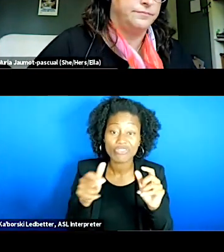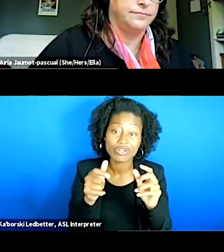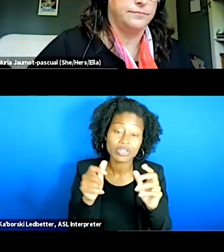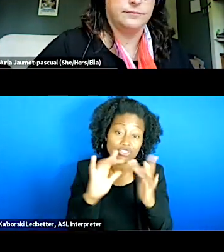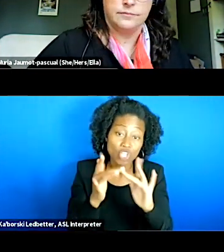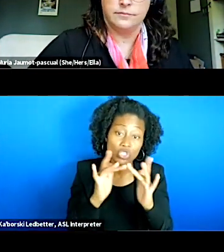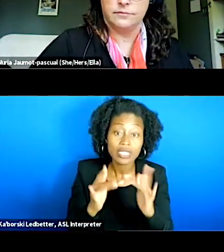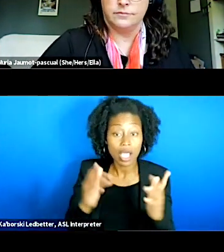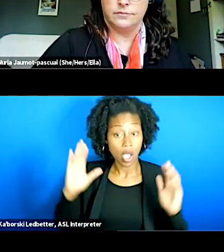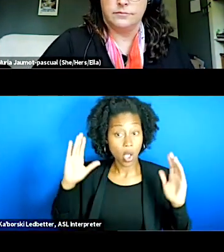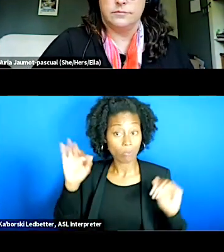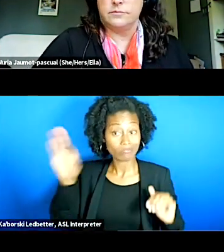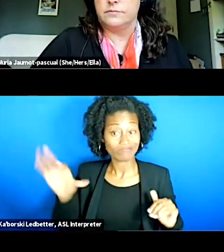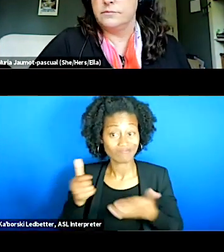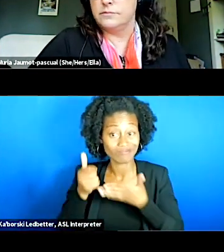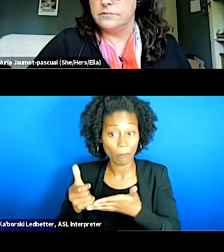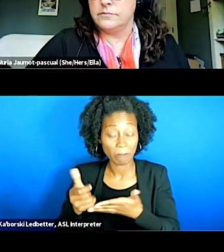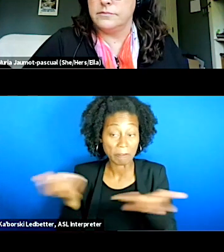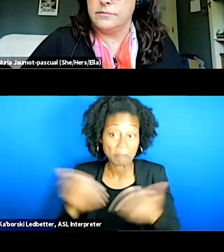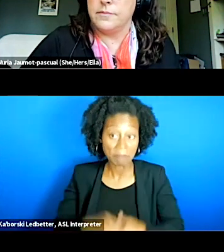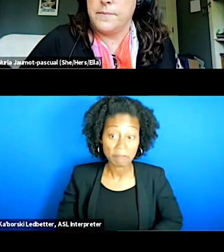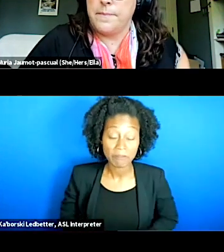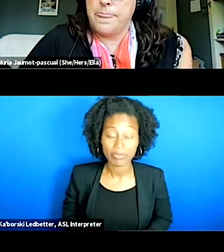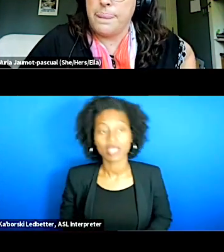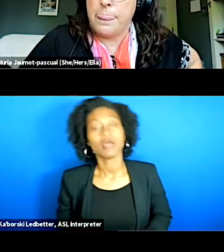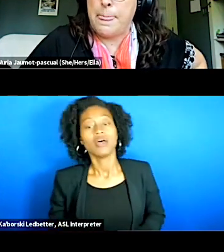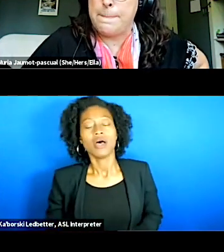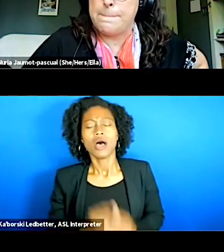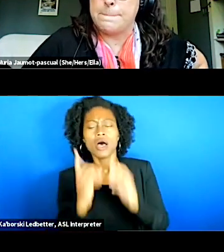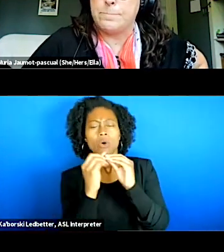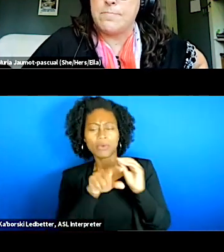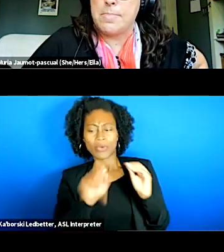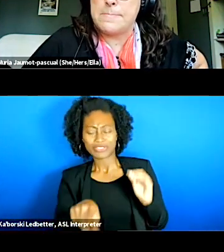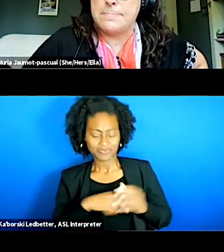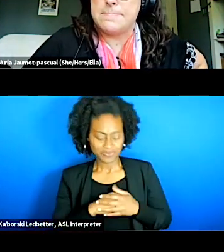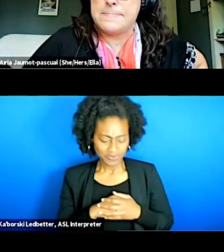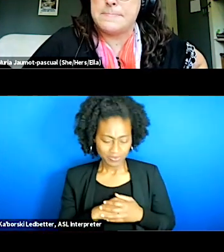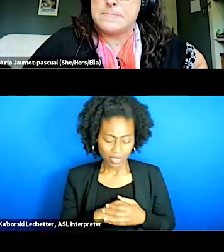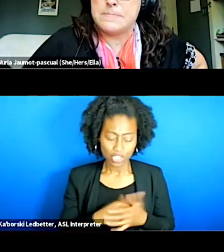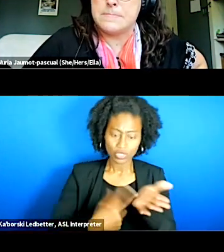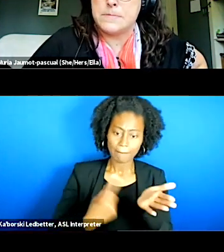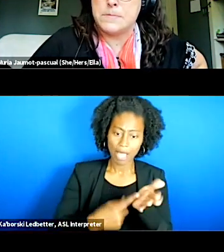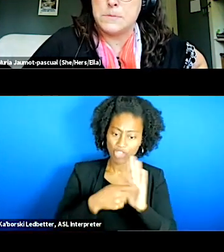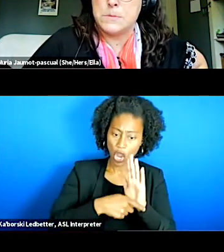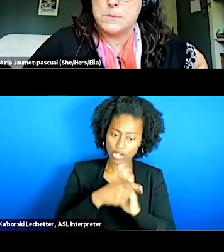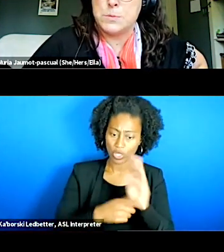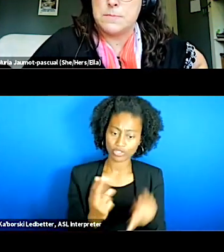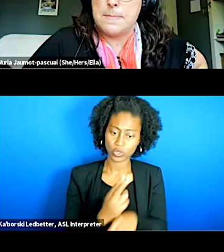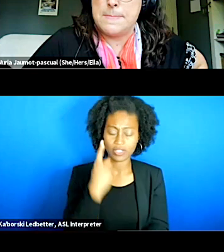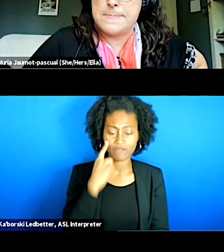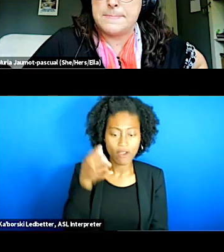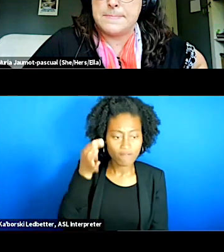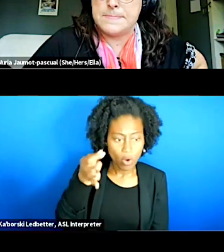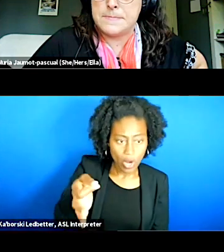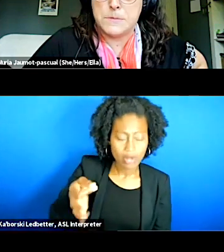Yes, thank you. One more question here. So as you talk about the articles you're using for forward and for